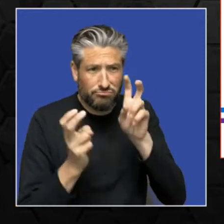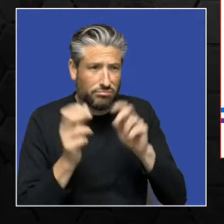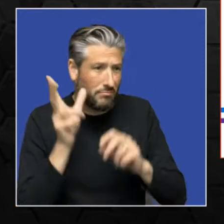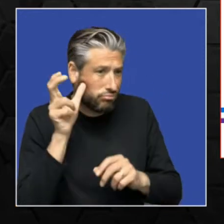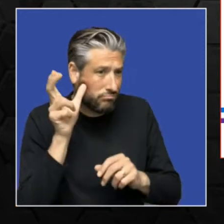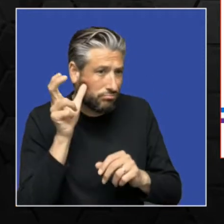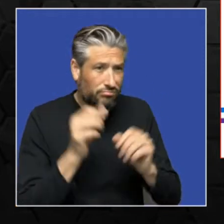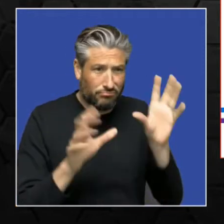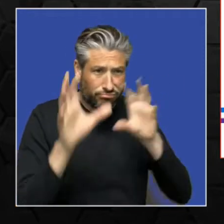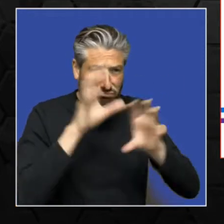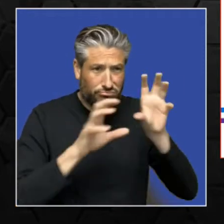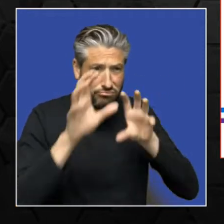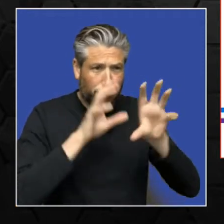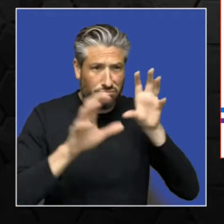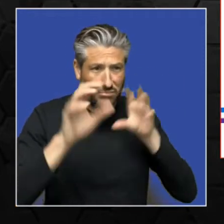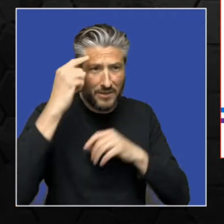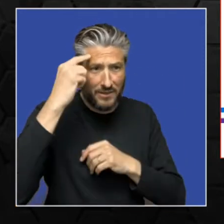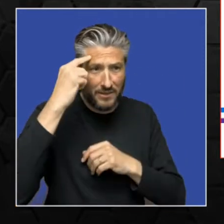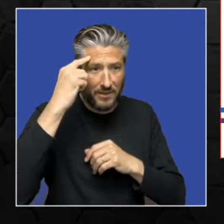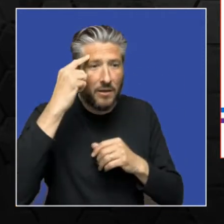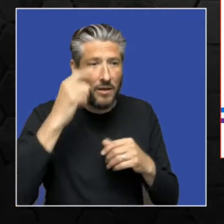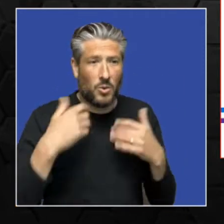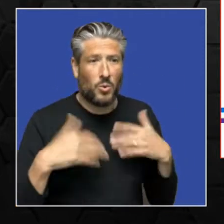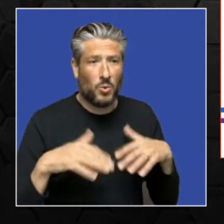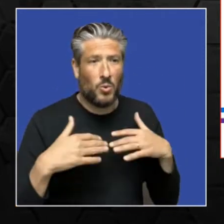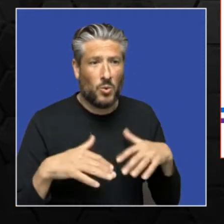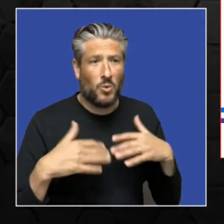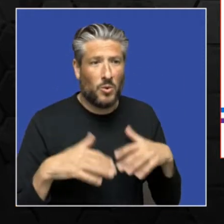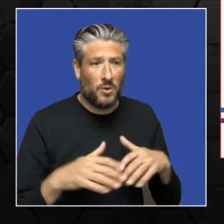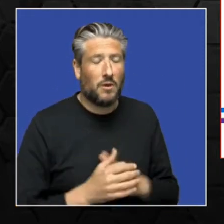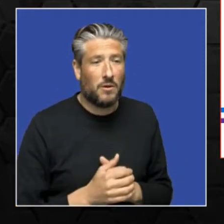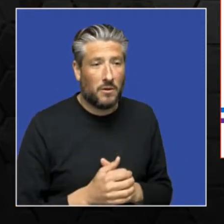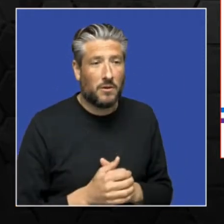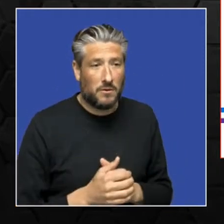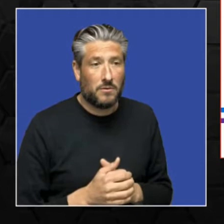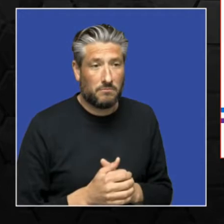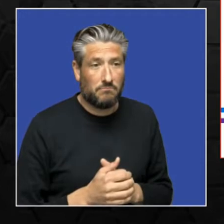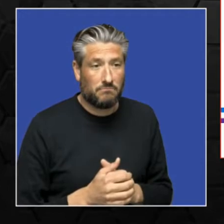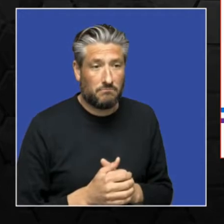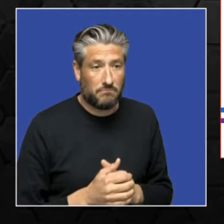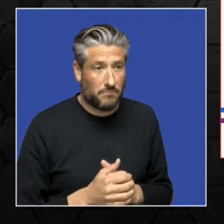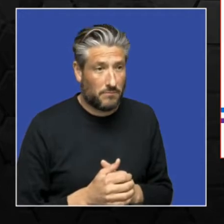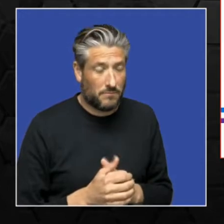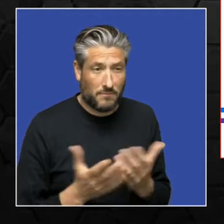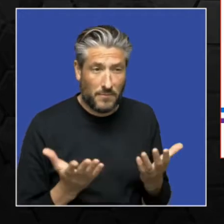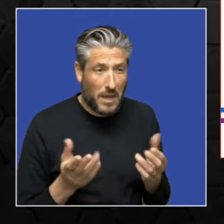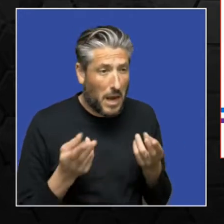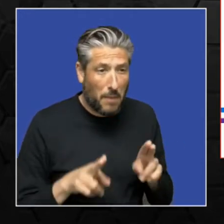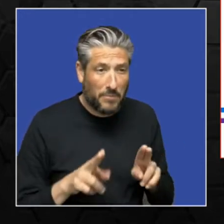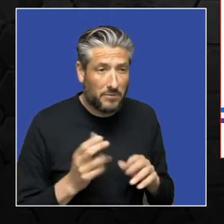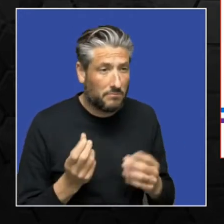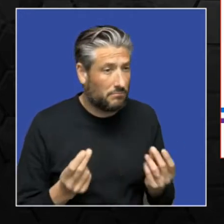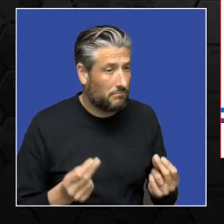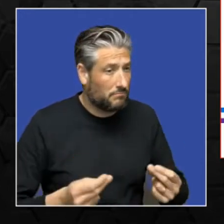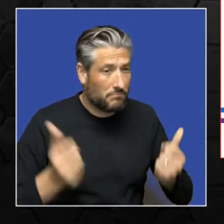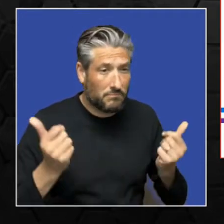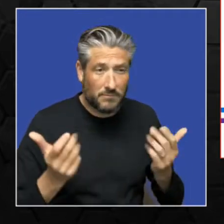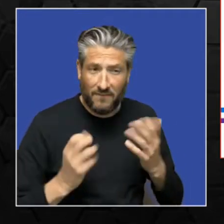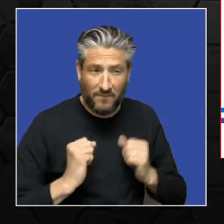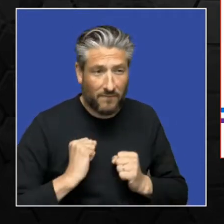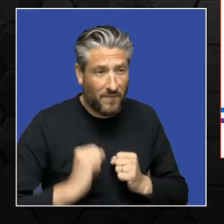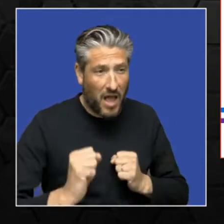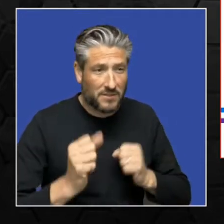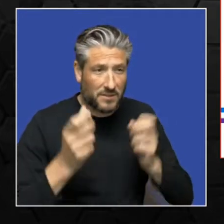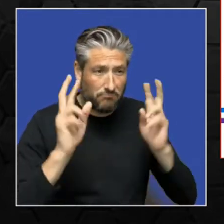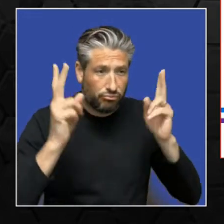to understand it, I think is something that happens so quickly without you even realizing that it's happening. And so